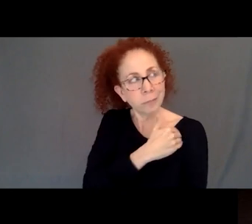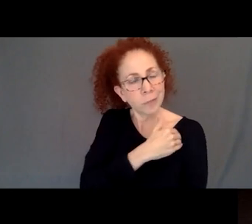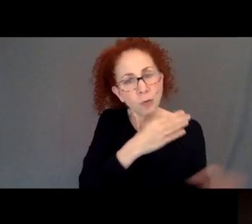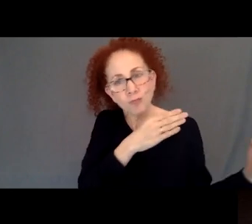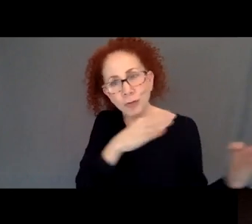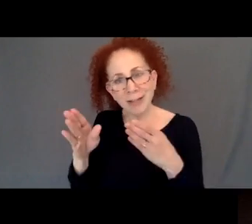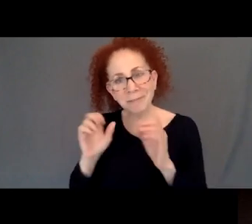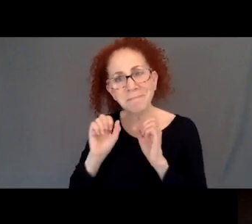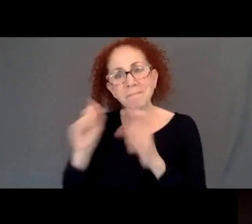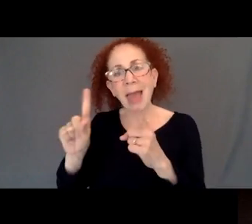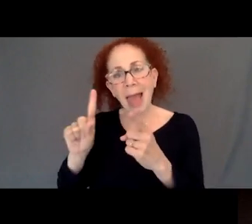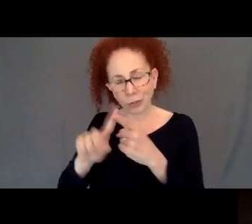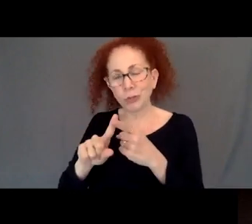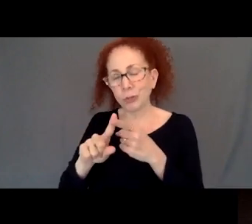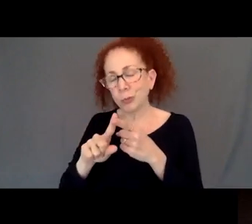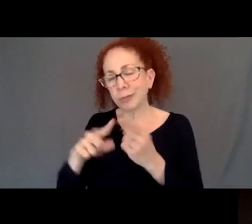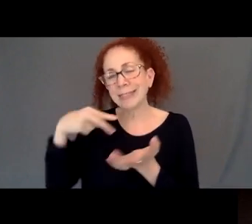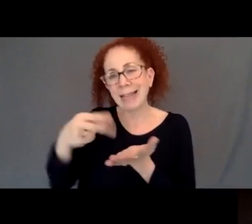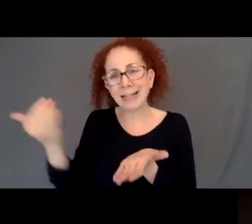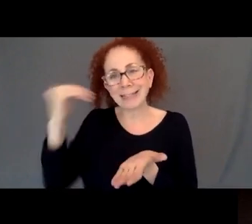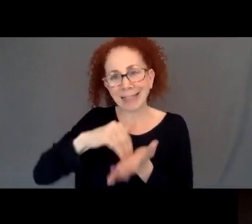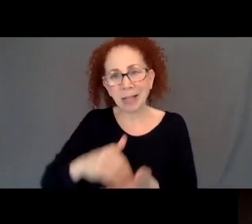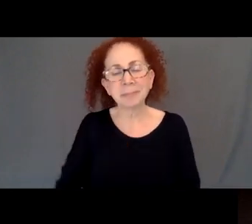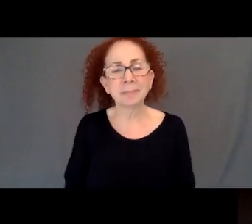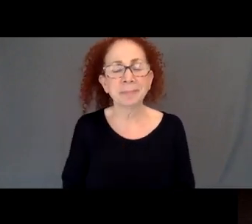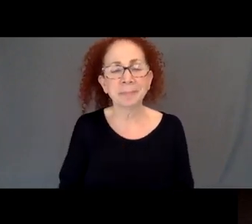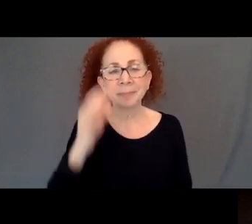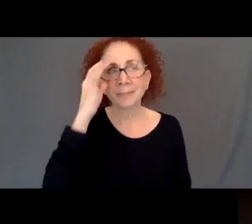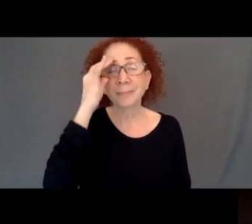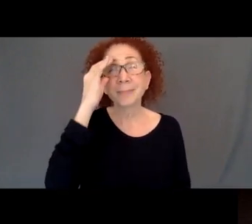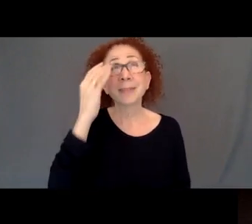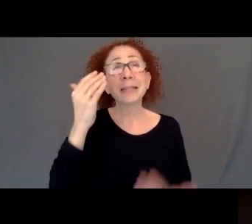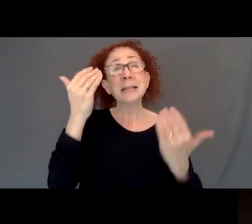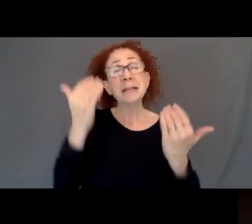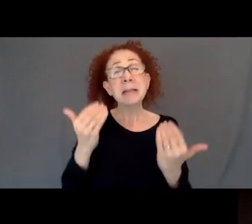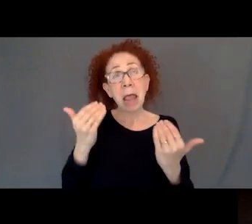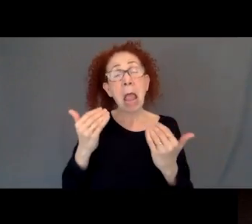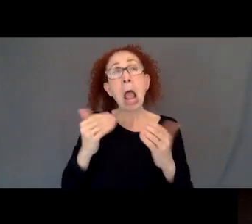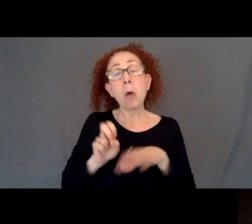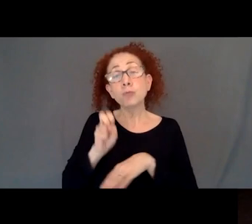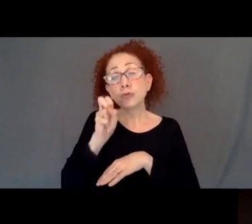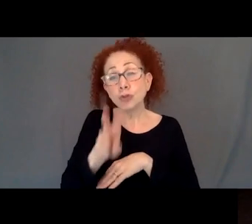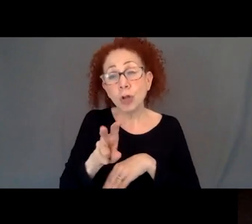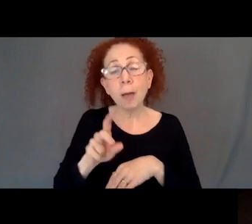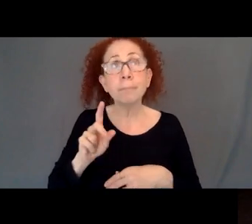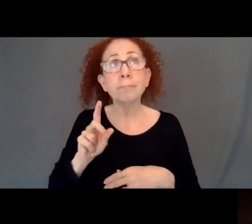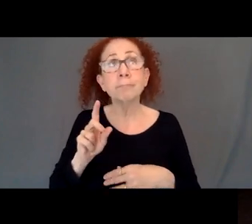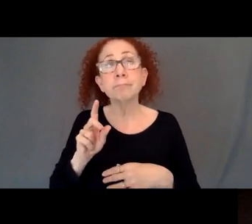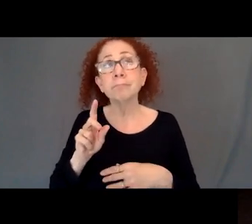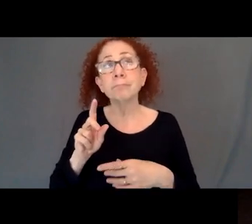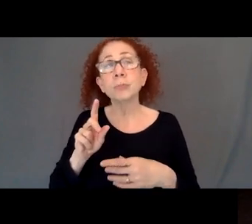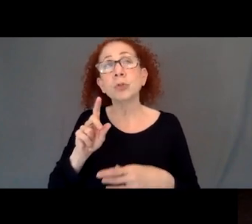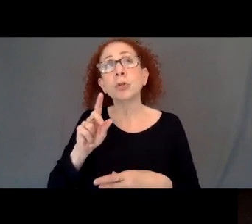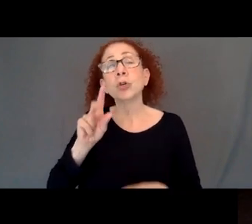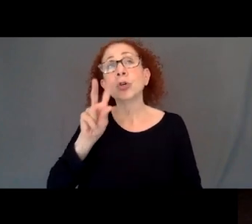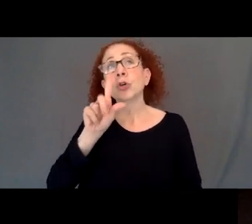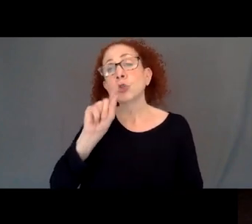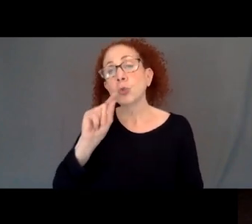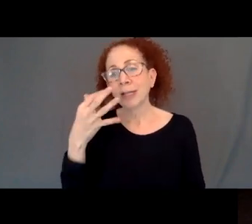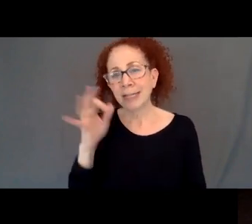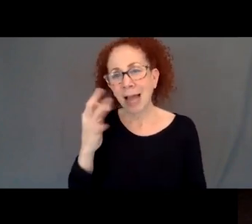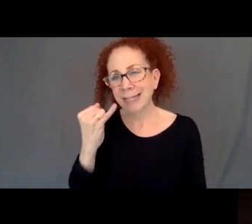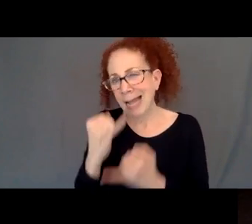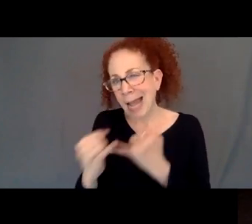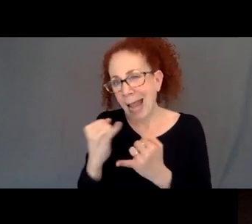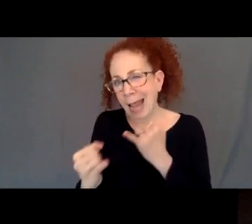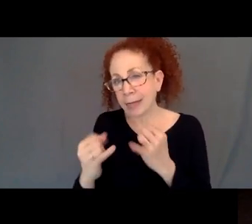could back into the path of dance. But fast forwarding into the end of 2019